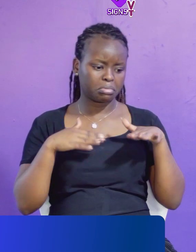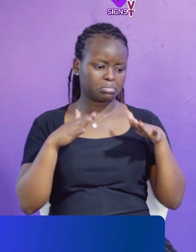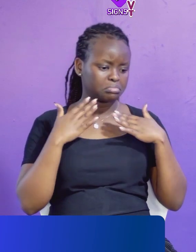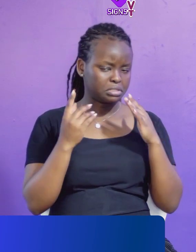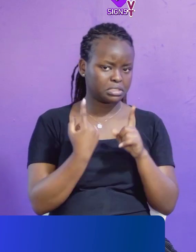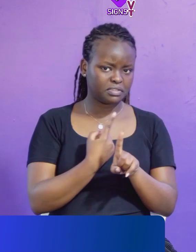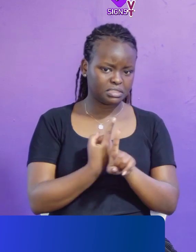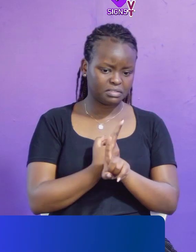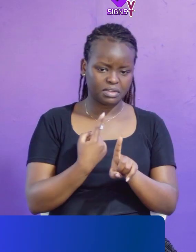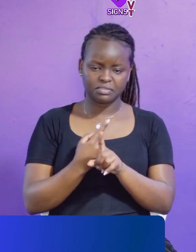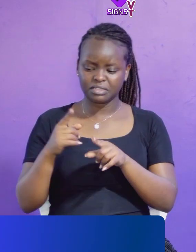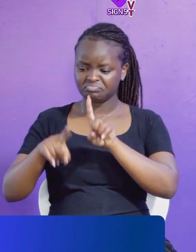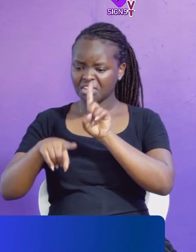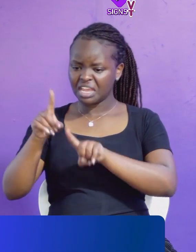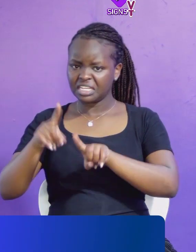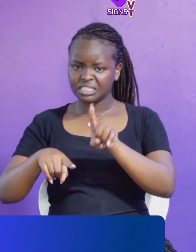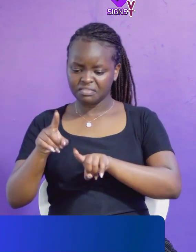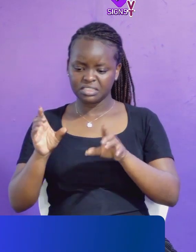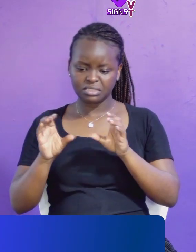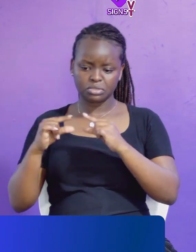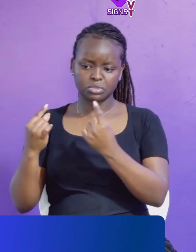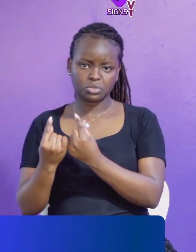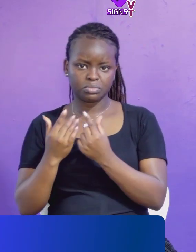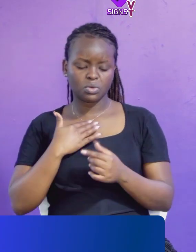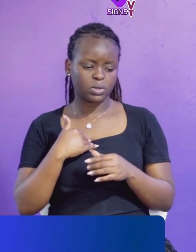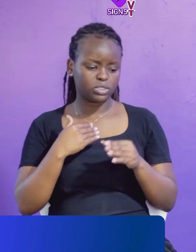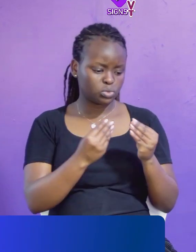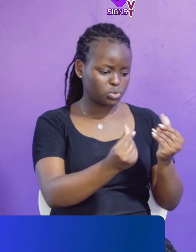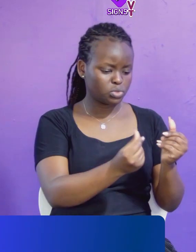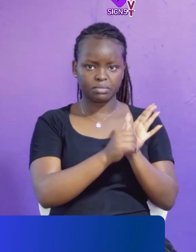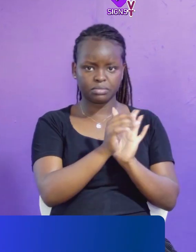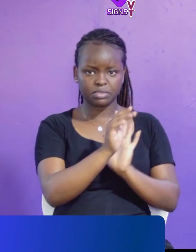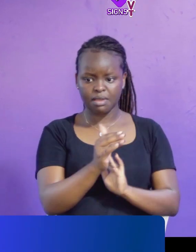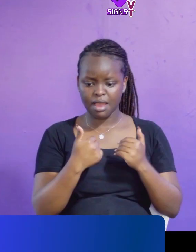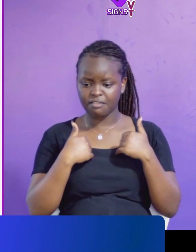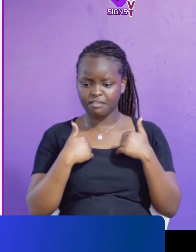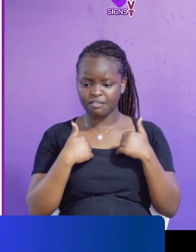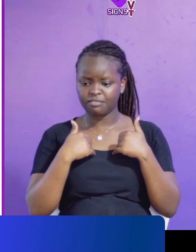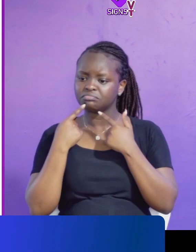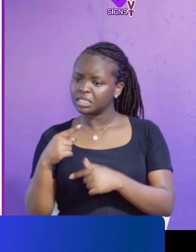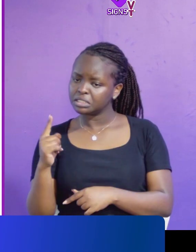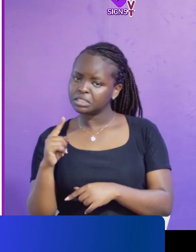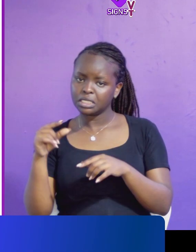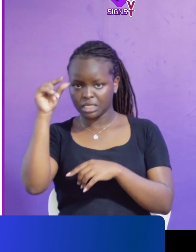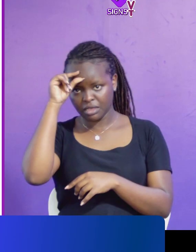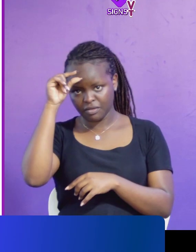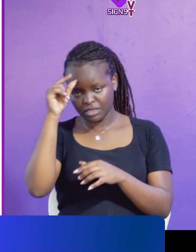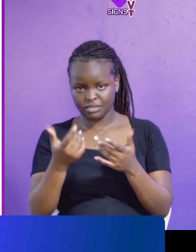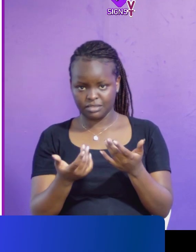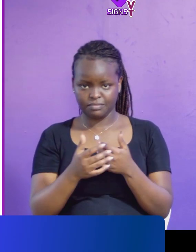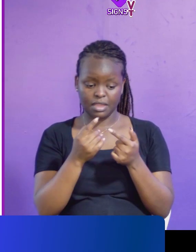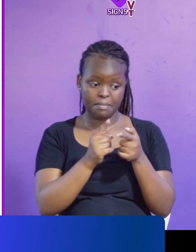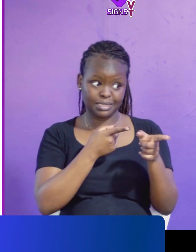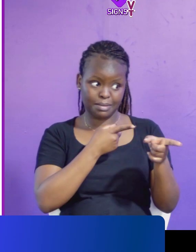diverse interest groups are intended to resolve their grievances and let them have a say in governance. But critics